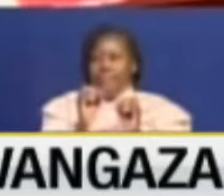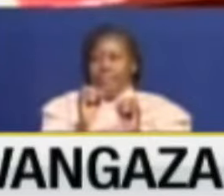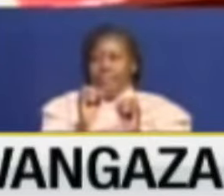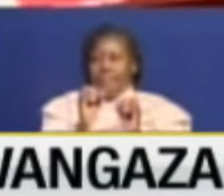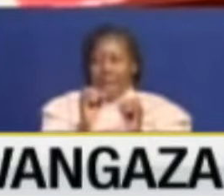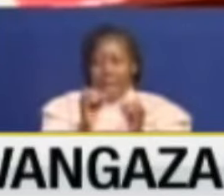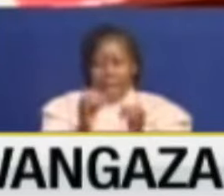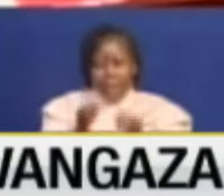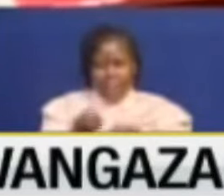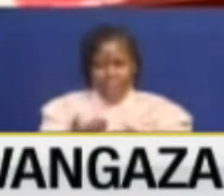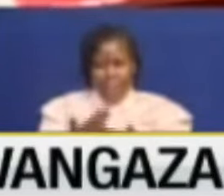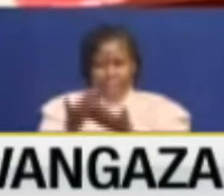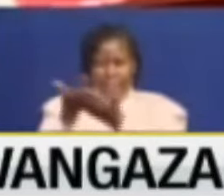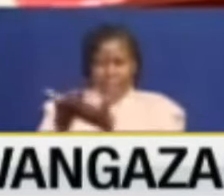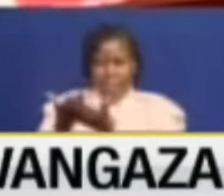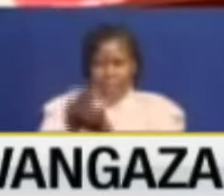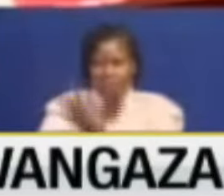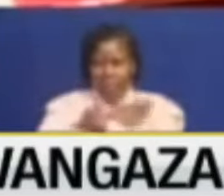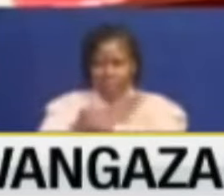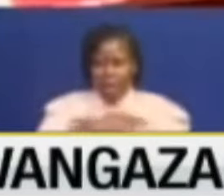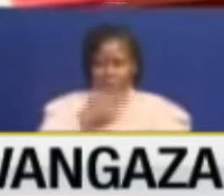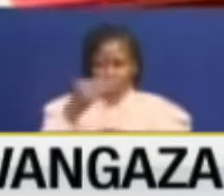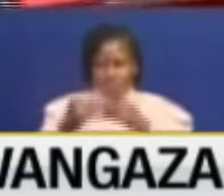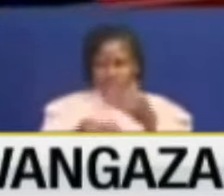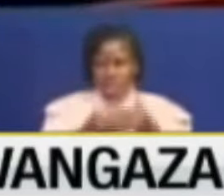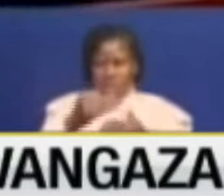friend to proceed. Thank you.